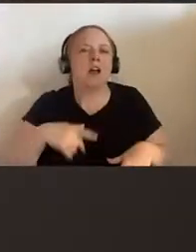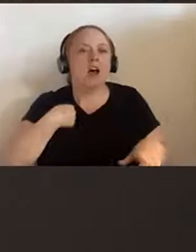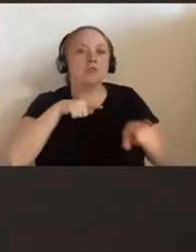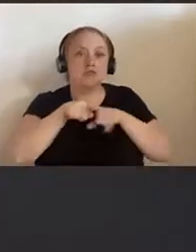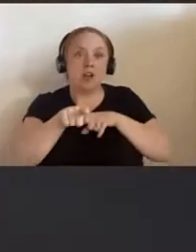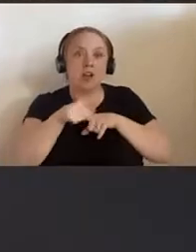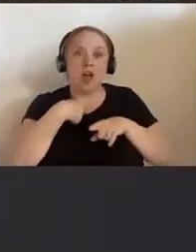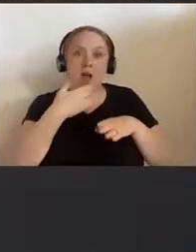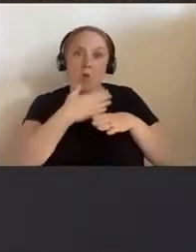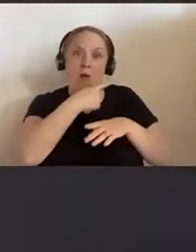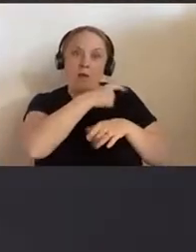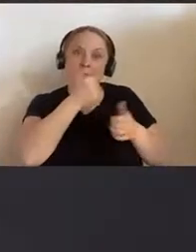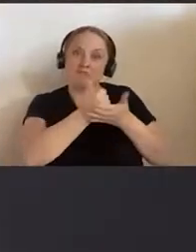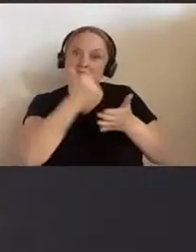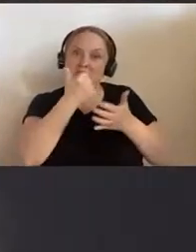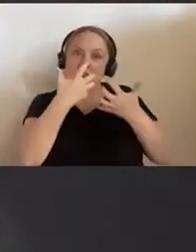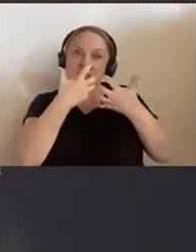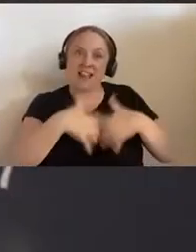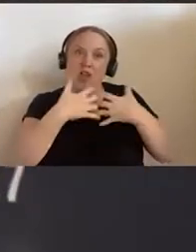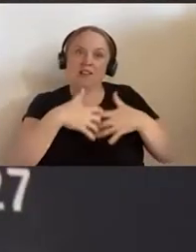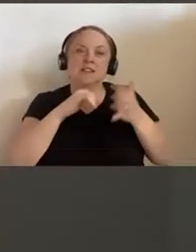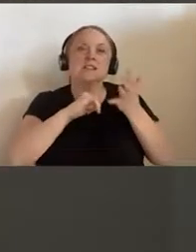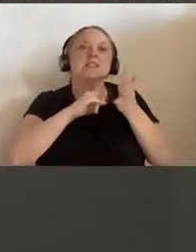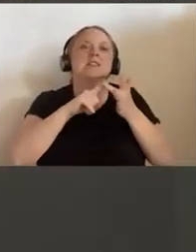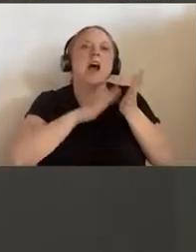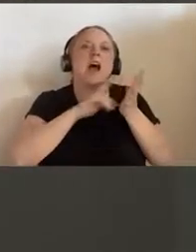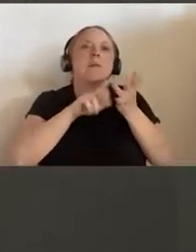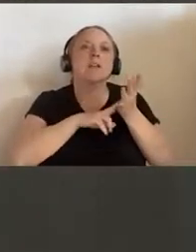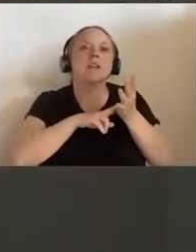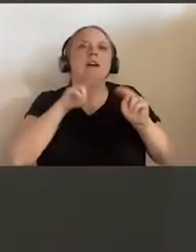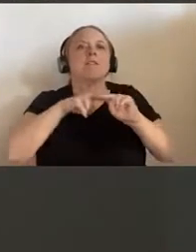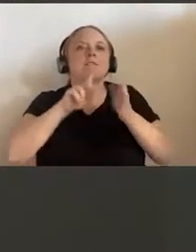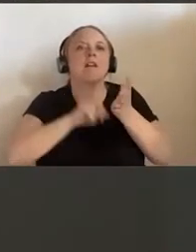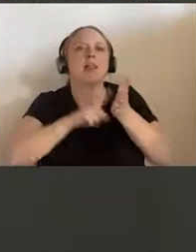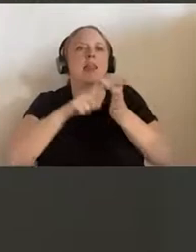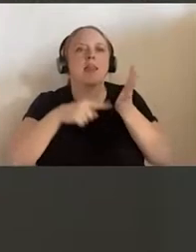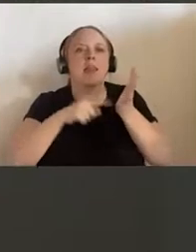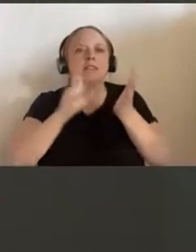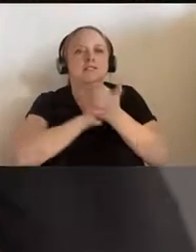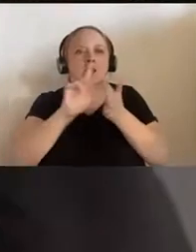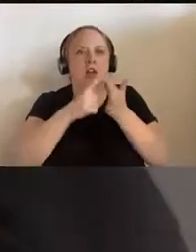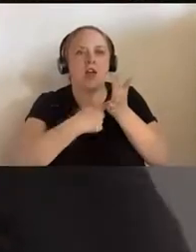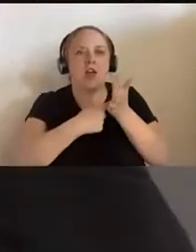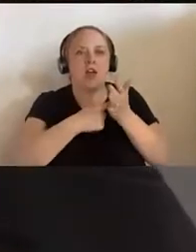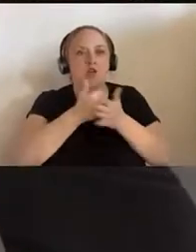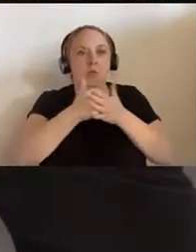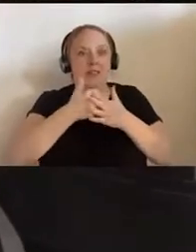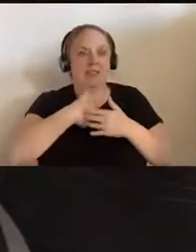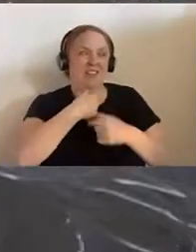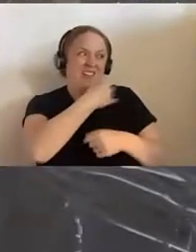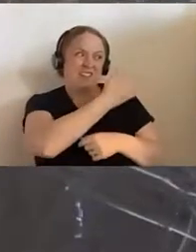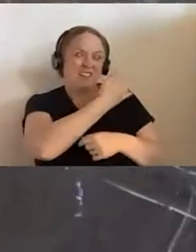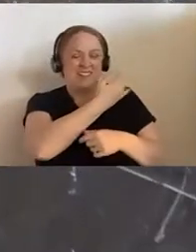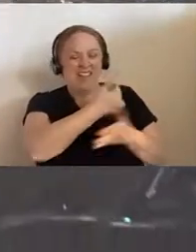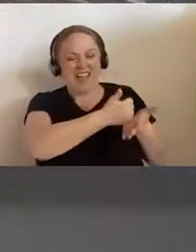with a brilliant technologist called Simon Fletcher. And typically our work process begins with me going, Fletch, I think it'd be really